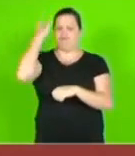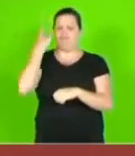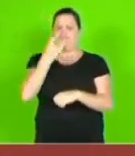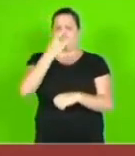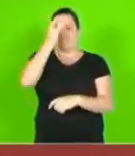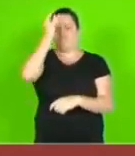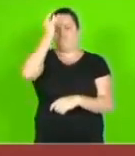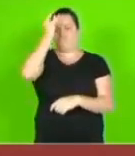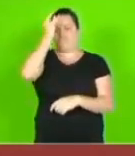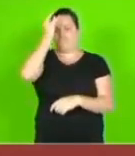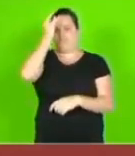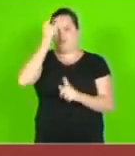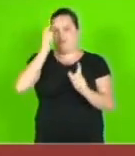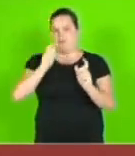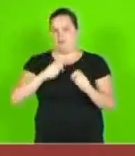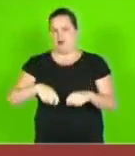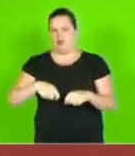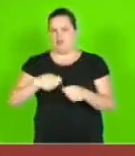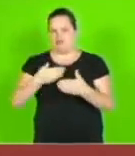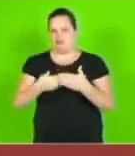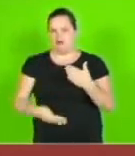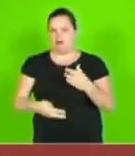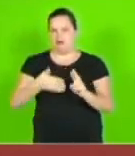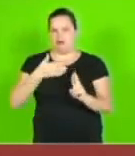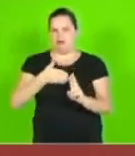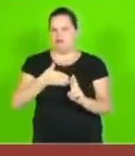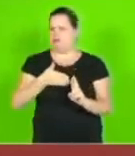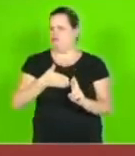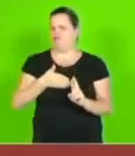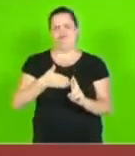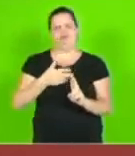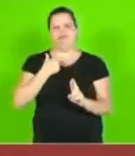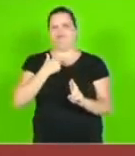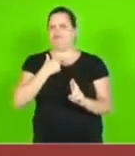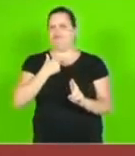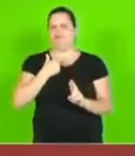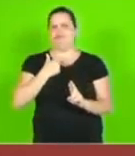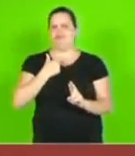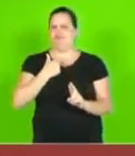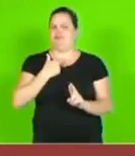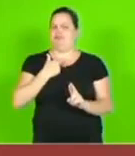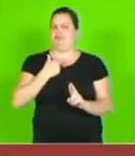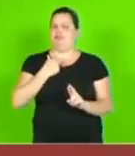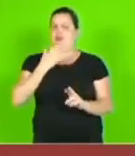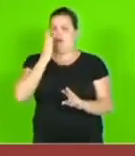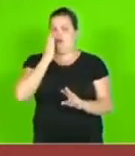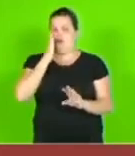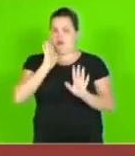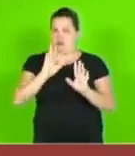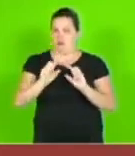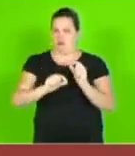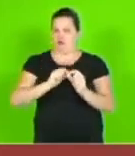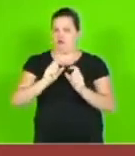the work of the Lord, of the Holy Spirit, does not permit us to just understand